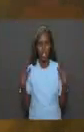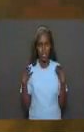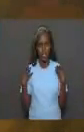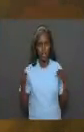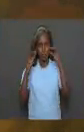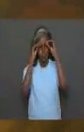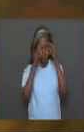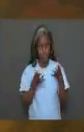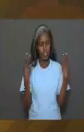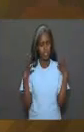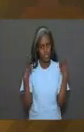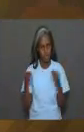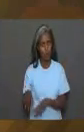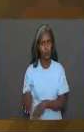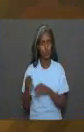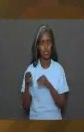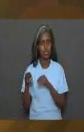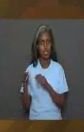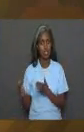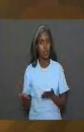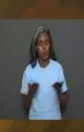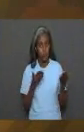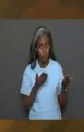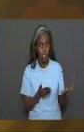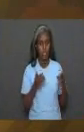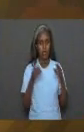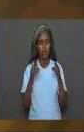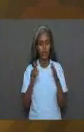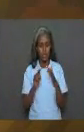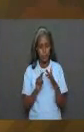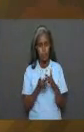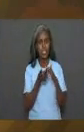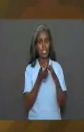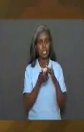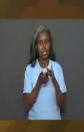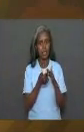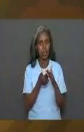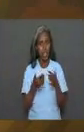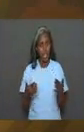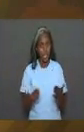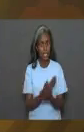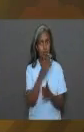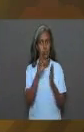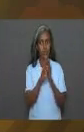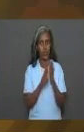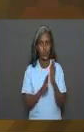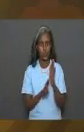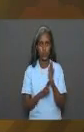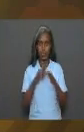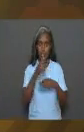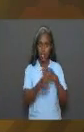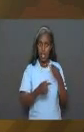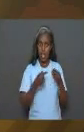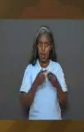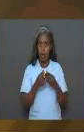Hello, teacher. Hello, students. Welcome to the beginning of a new unit